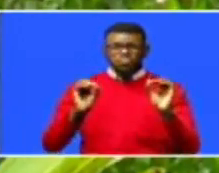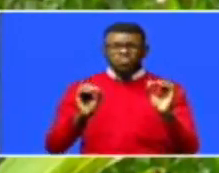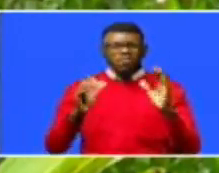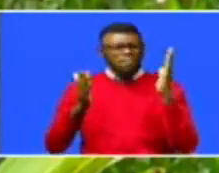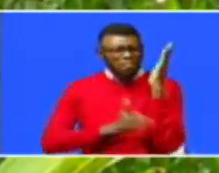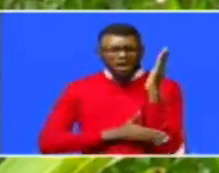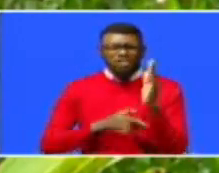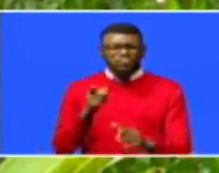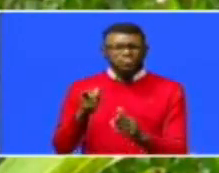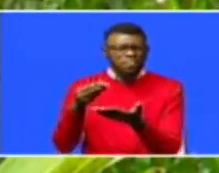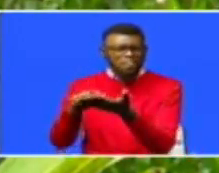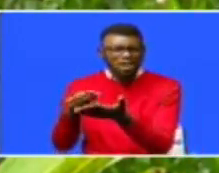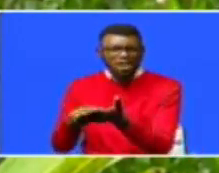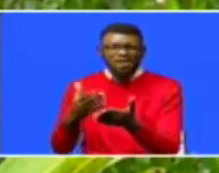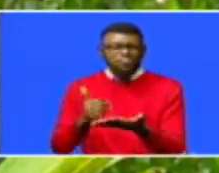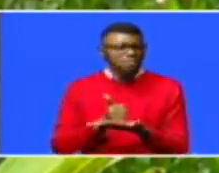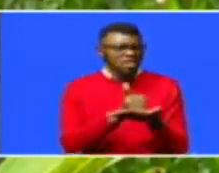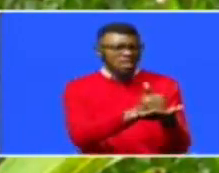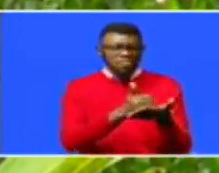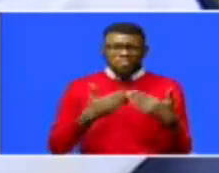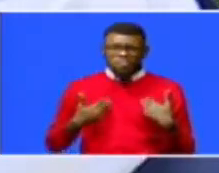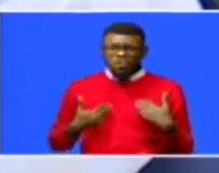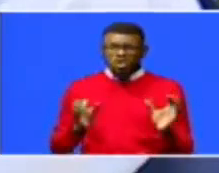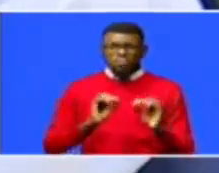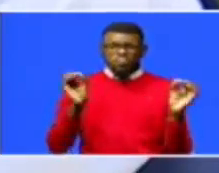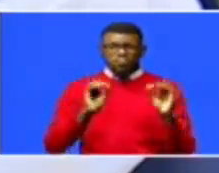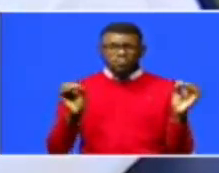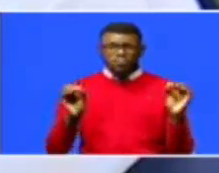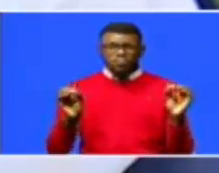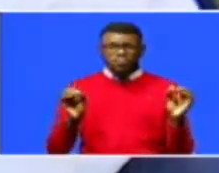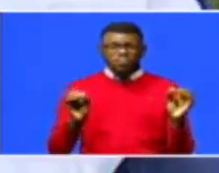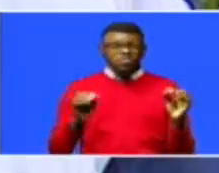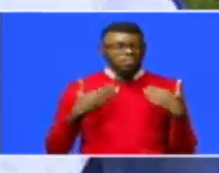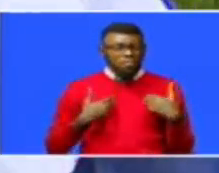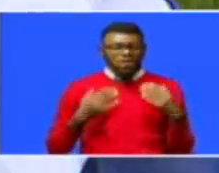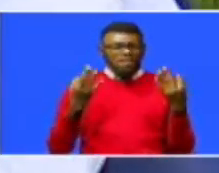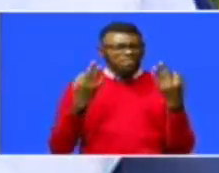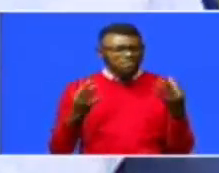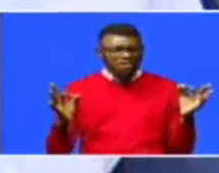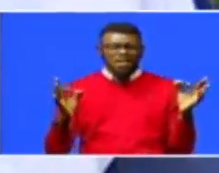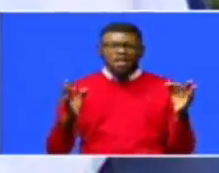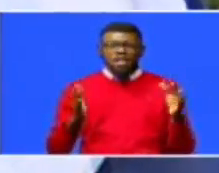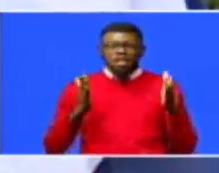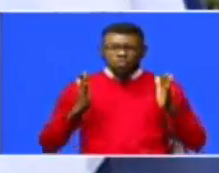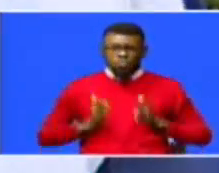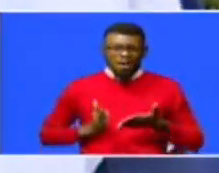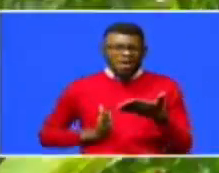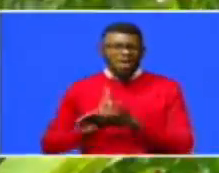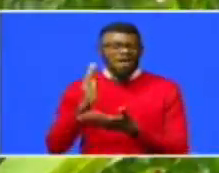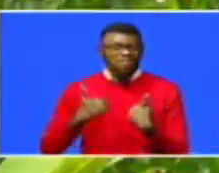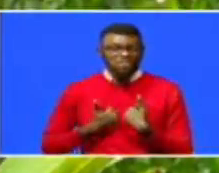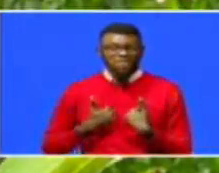for money, not for the good of anybody else. At the very heart of fundamental freedoms and human rights is the notion